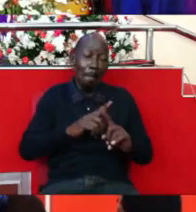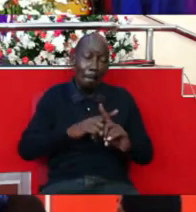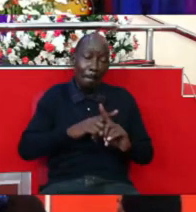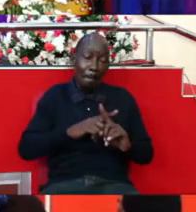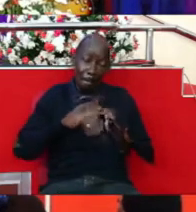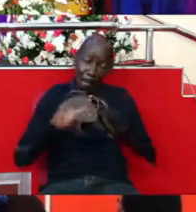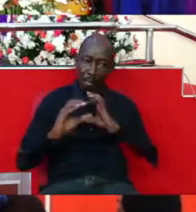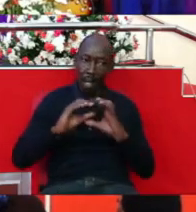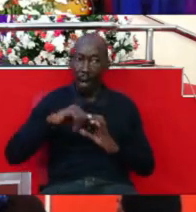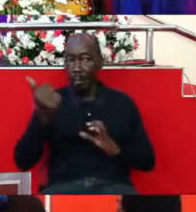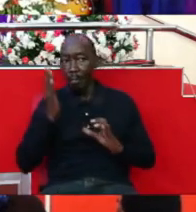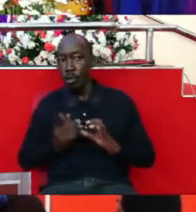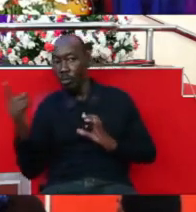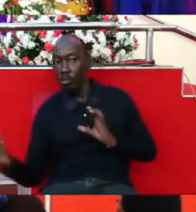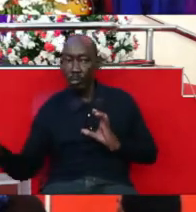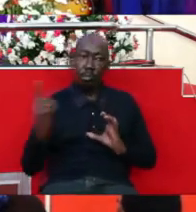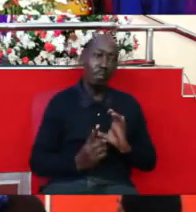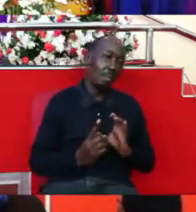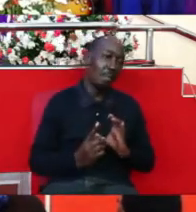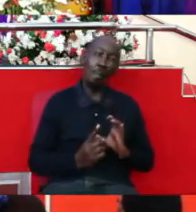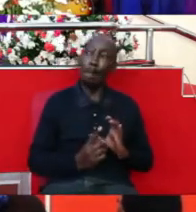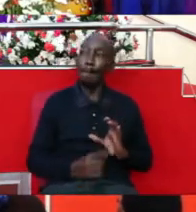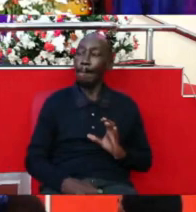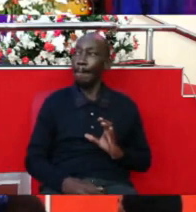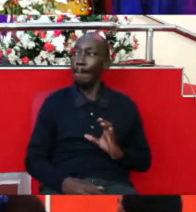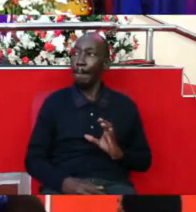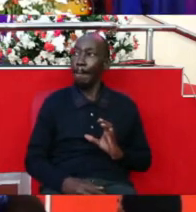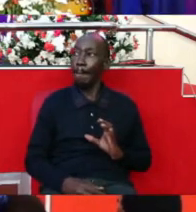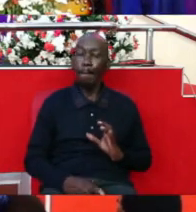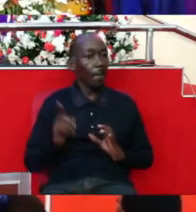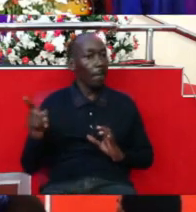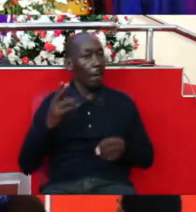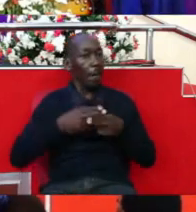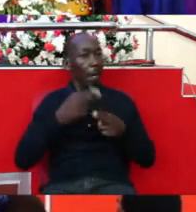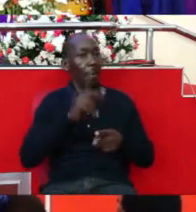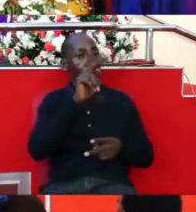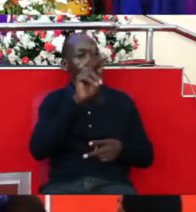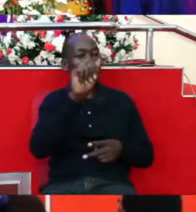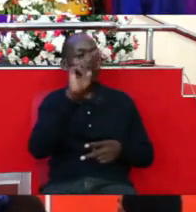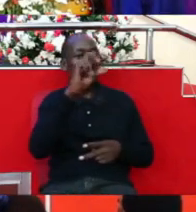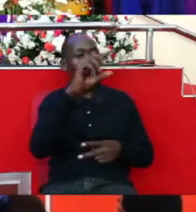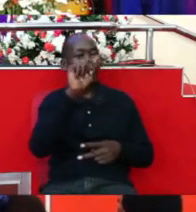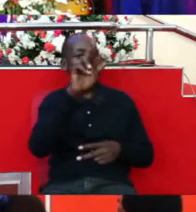conversed, somebody appeared from a distance. And his name was Kangara.